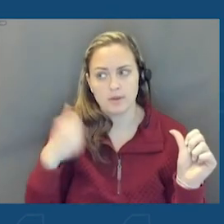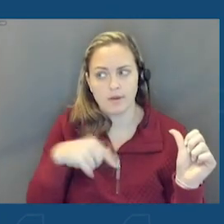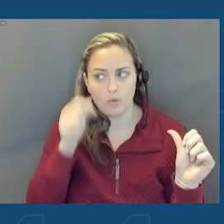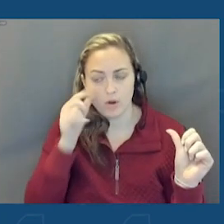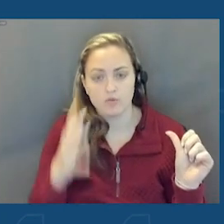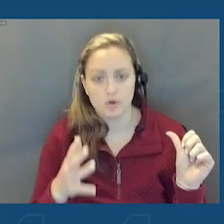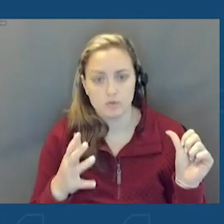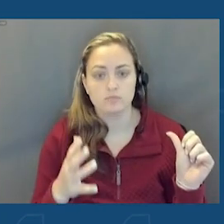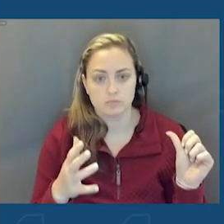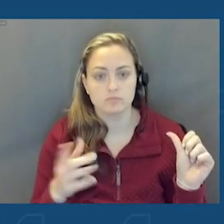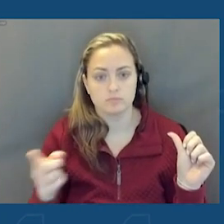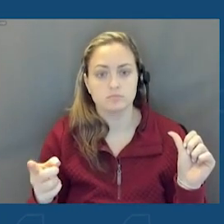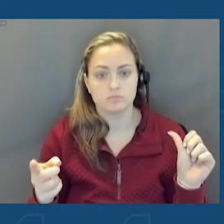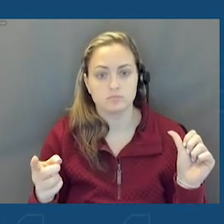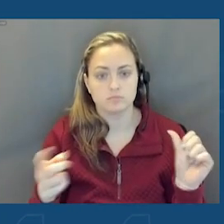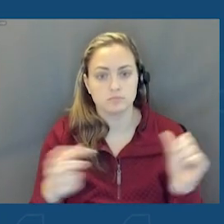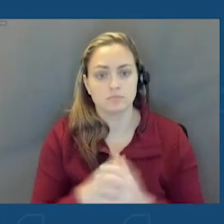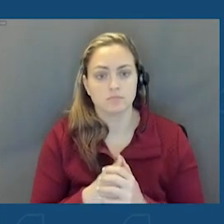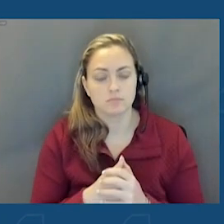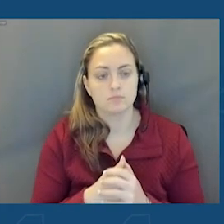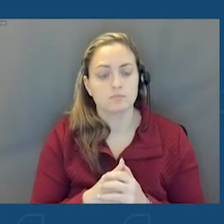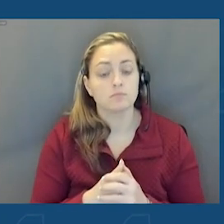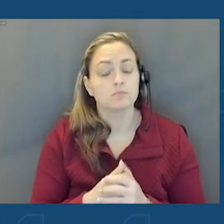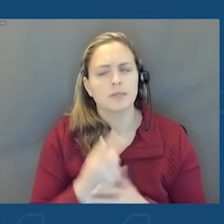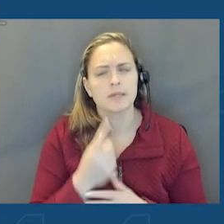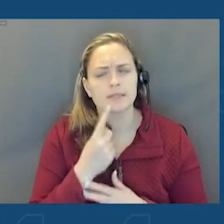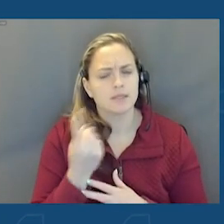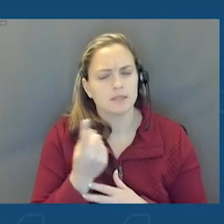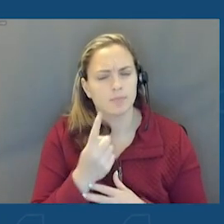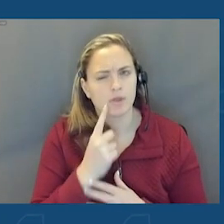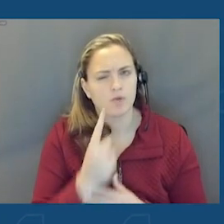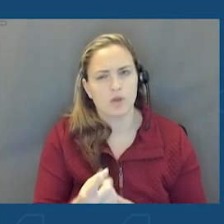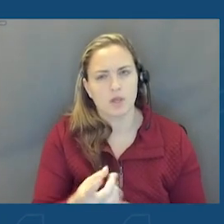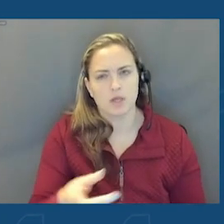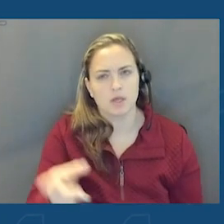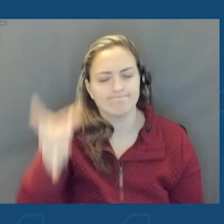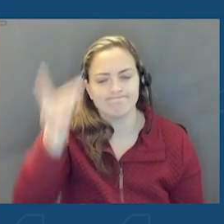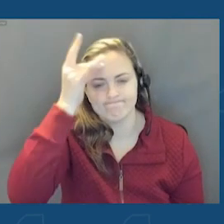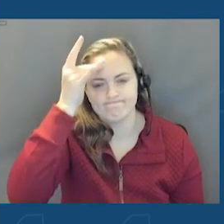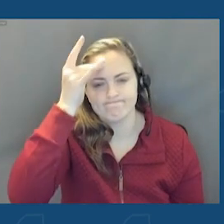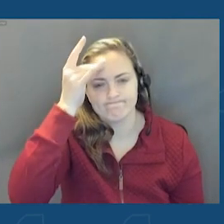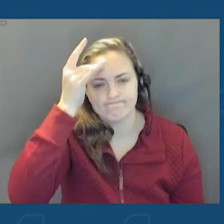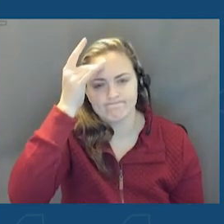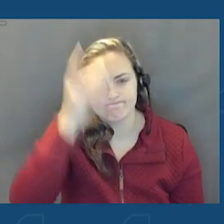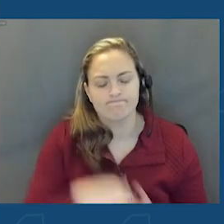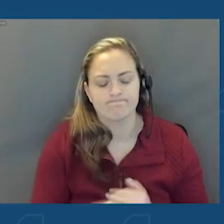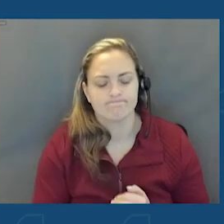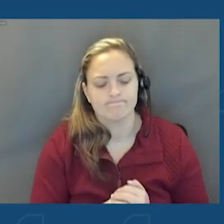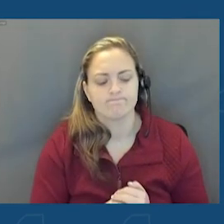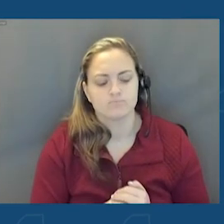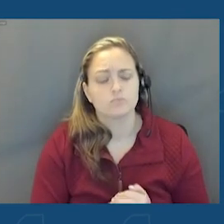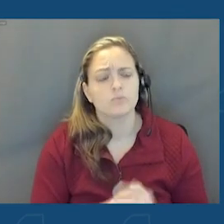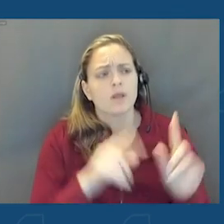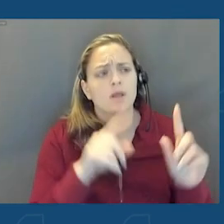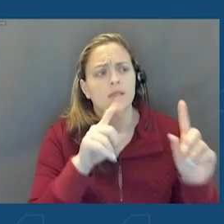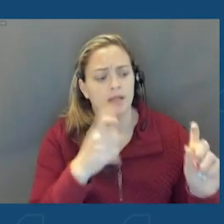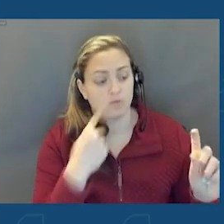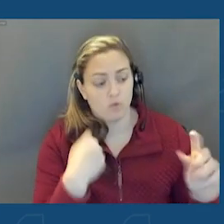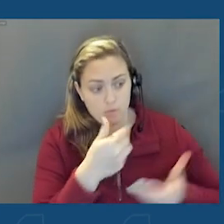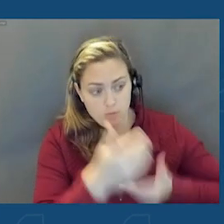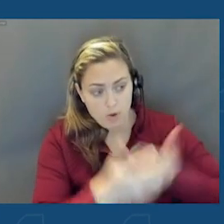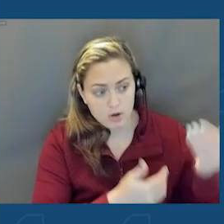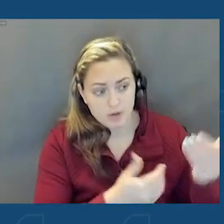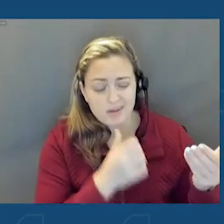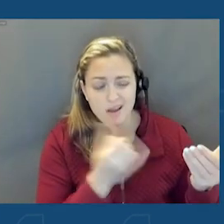was our governor. And he said something that stuck with me. The test of our progress is not whether we